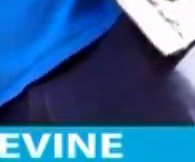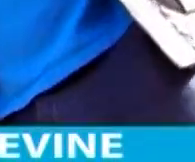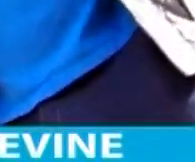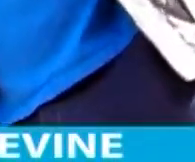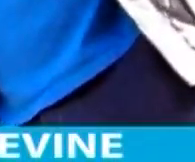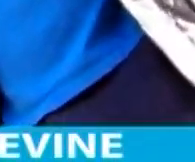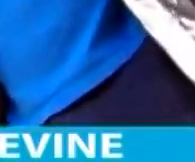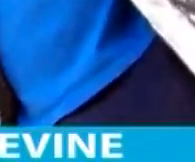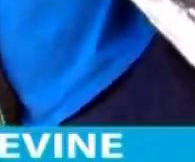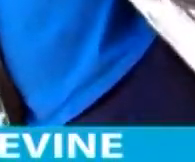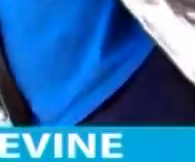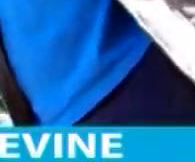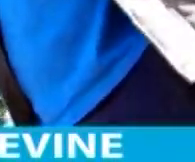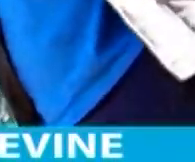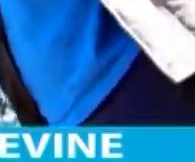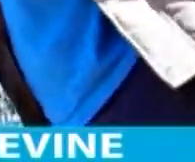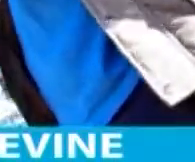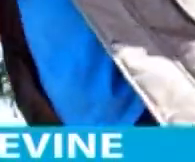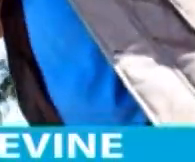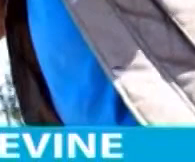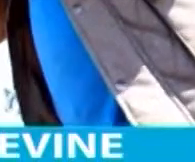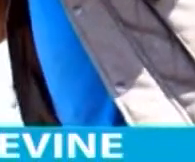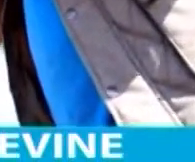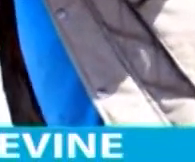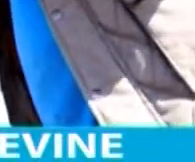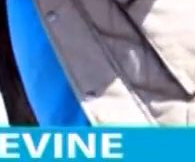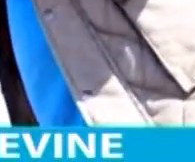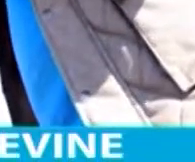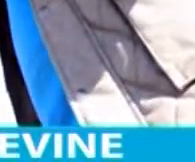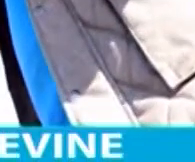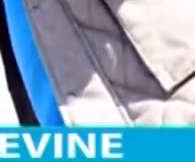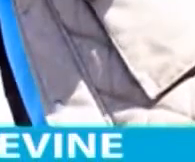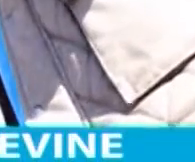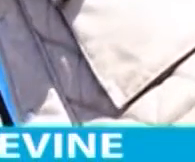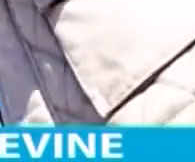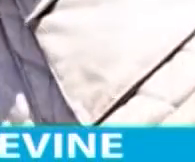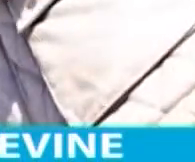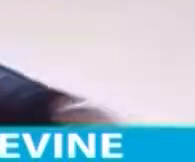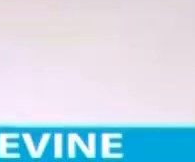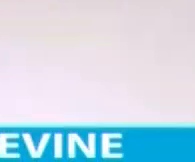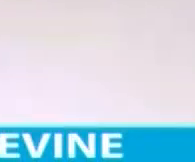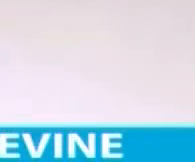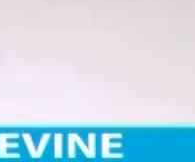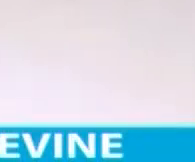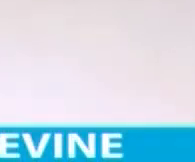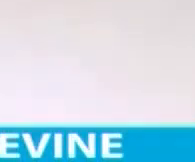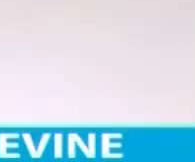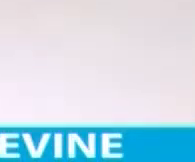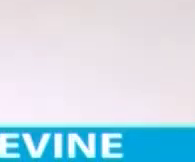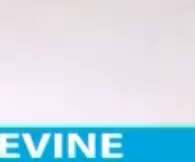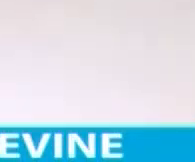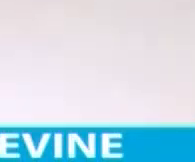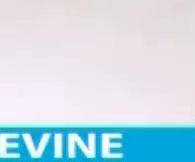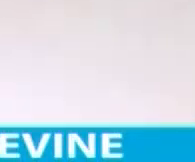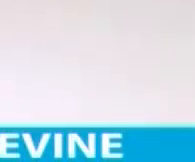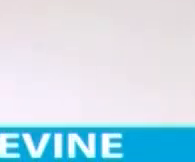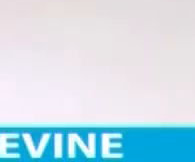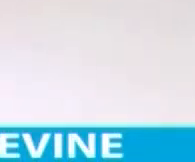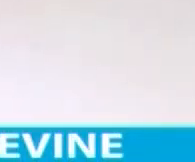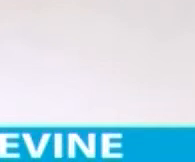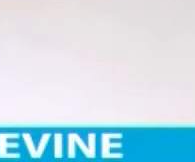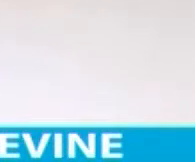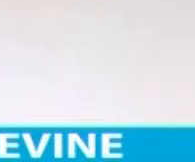There are songs with a Nigerian artist, there's a Tanzanian artist, there's a Rwandese. God, to get your heaven and leave